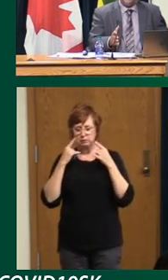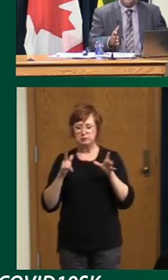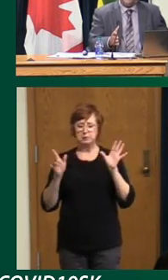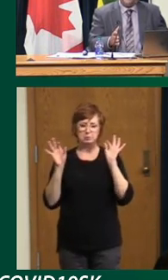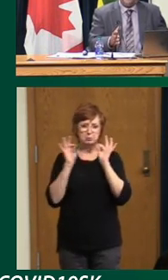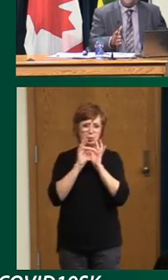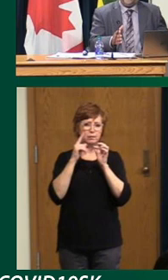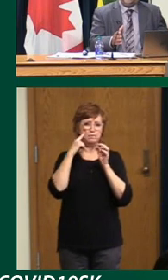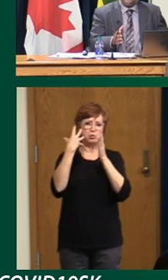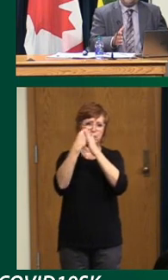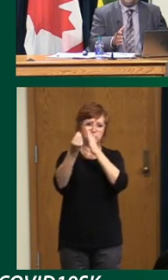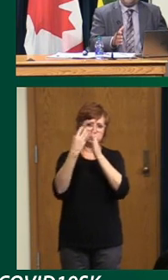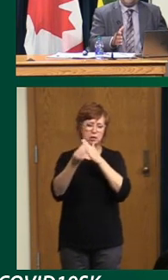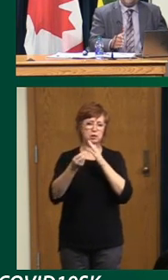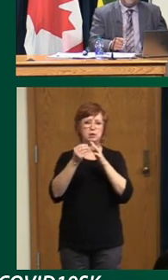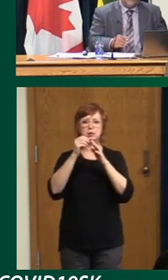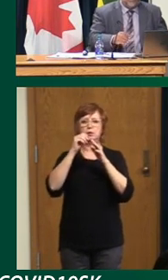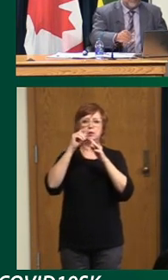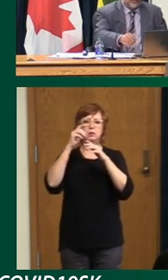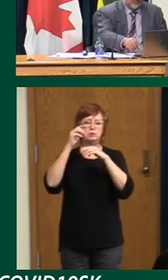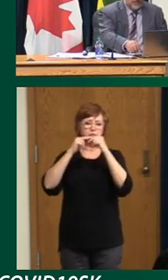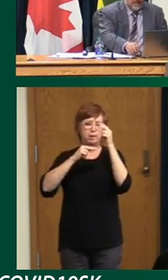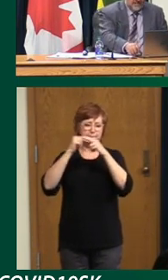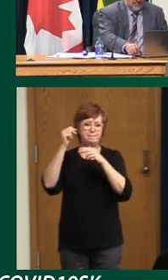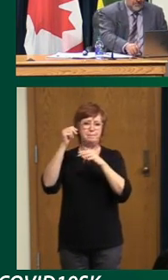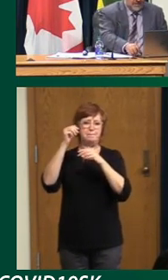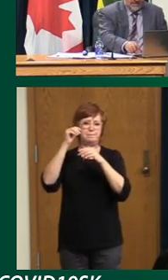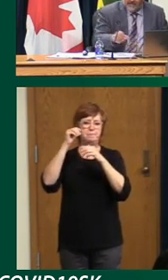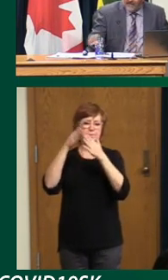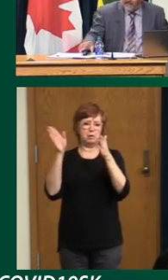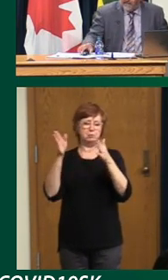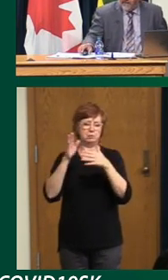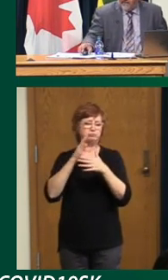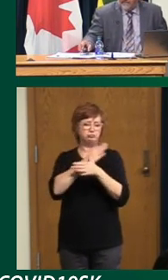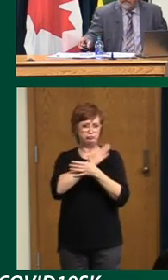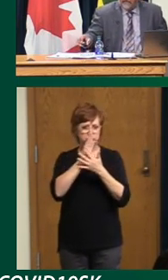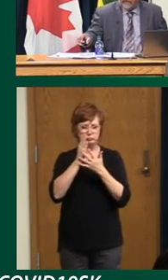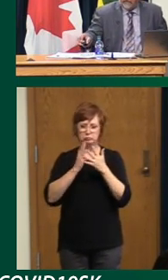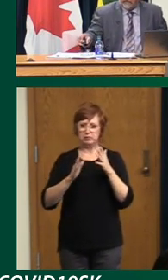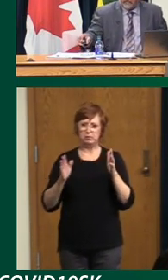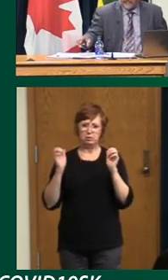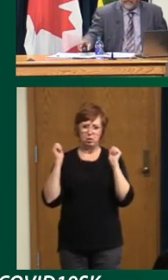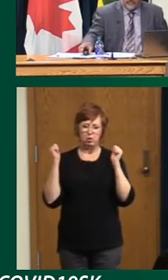significant added effect, and we can't discount the value of those measures as well.